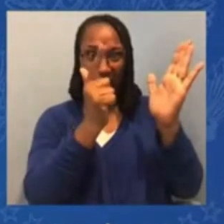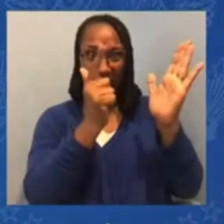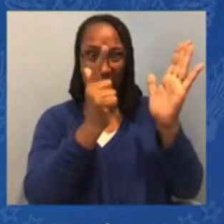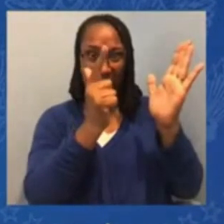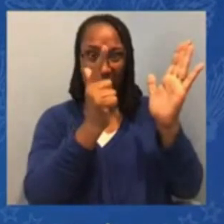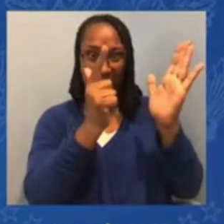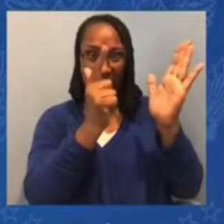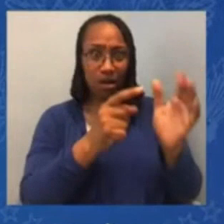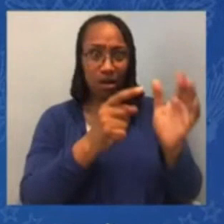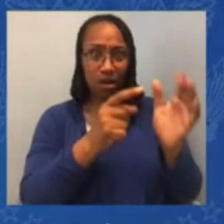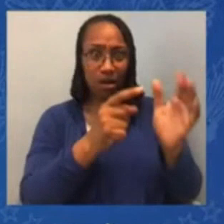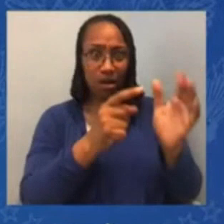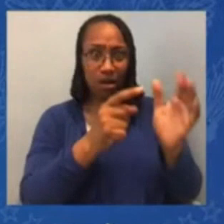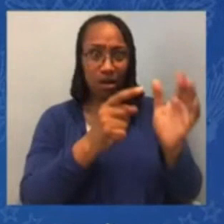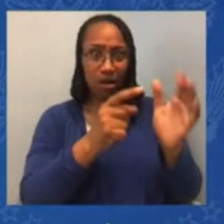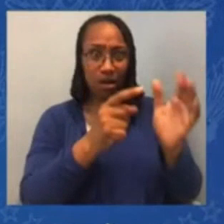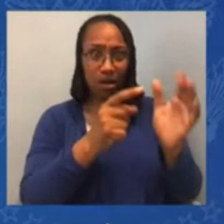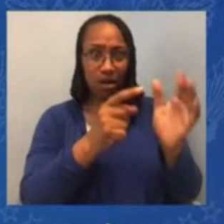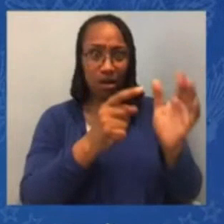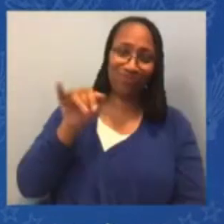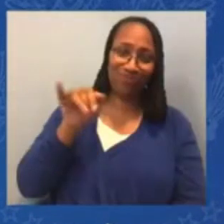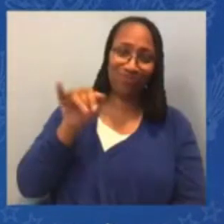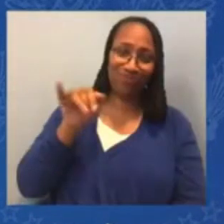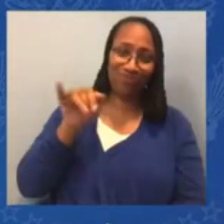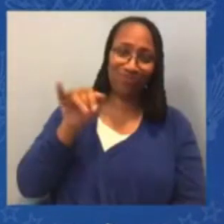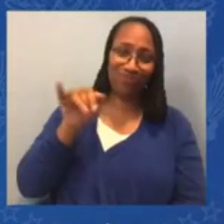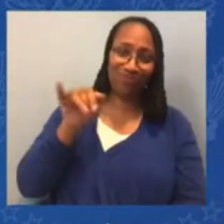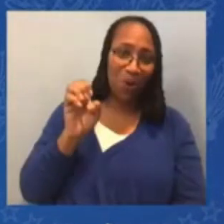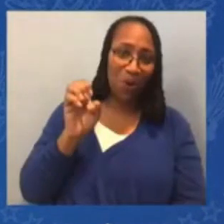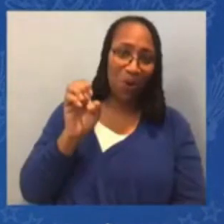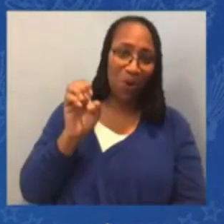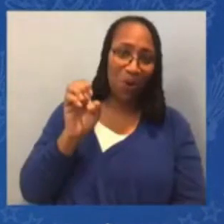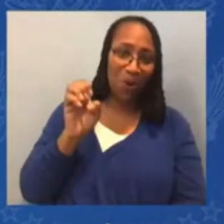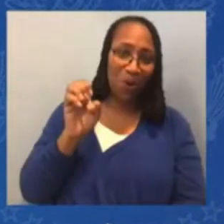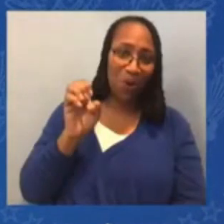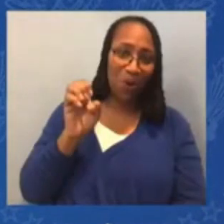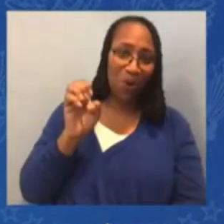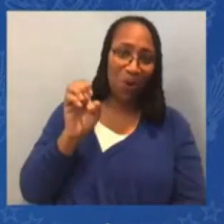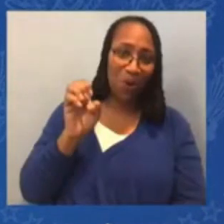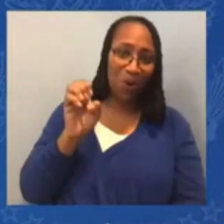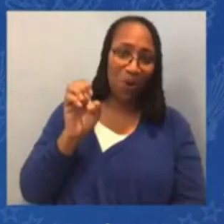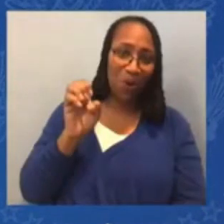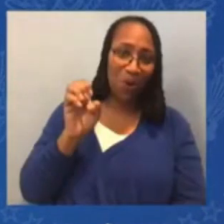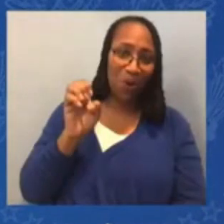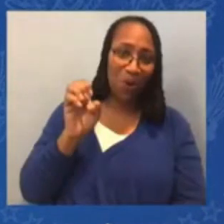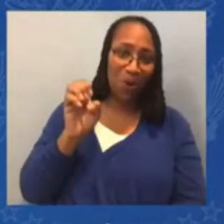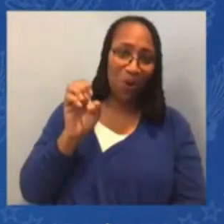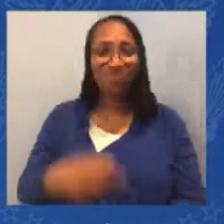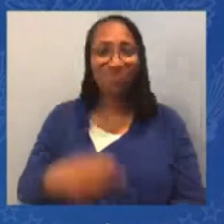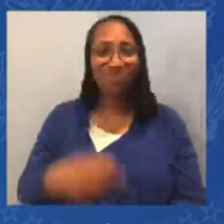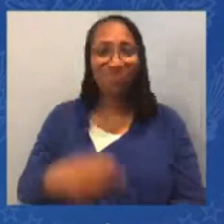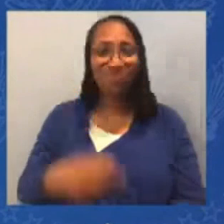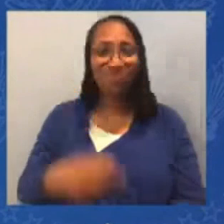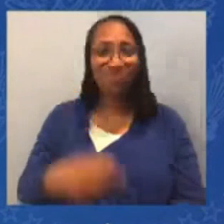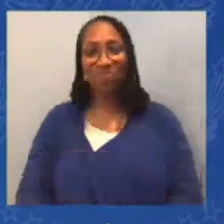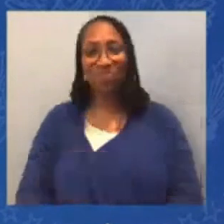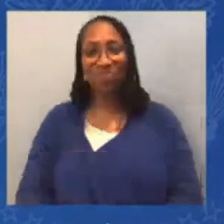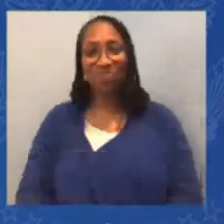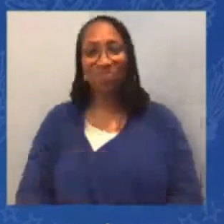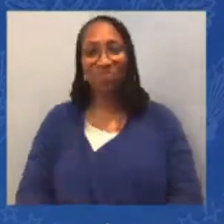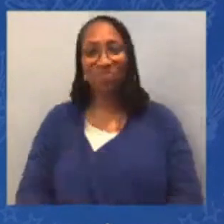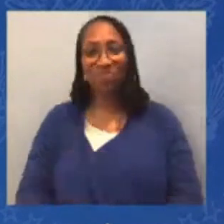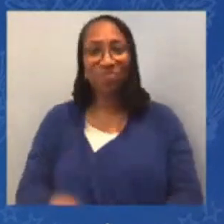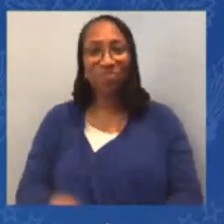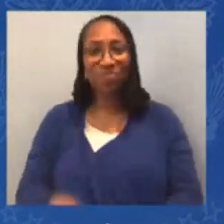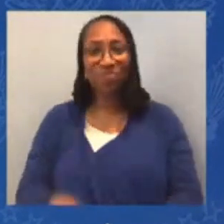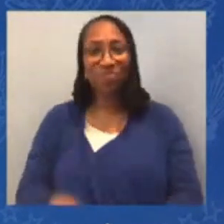after Uvalde, Joe Biden stepped up again. In the days after the shooting, we had begun early by